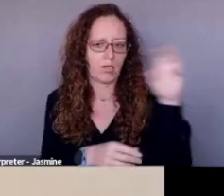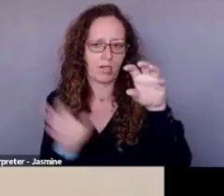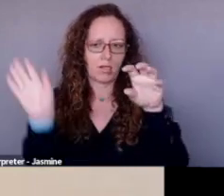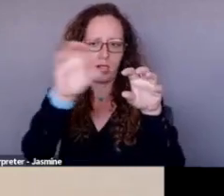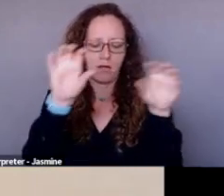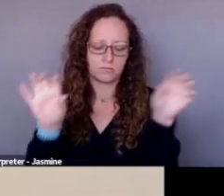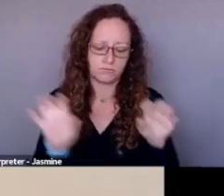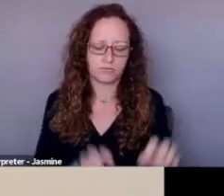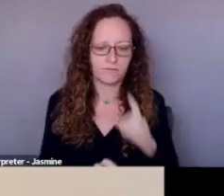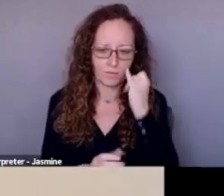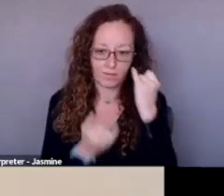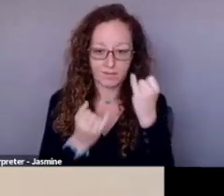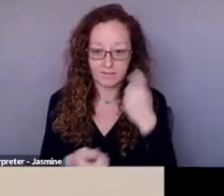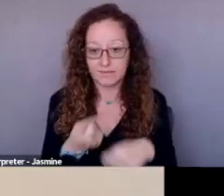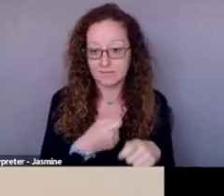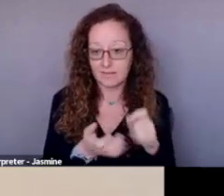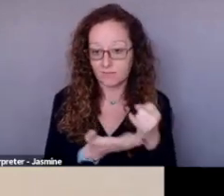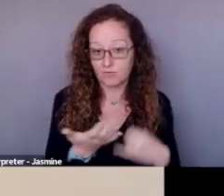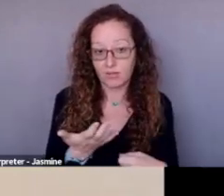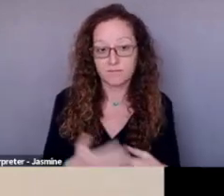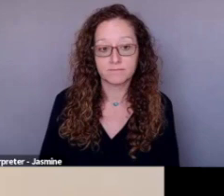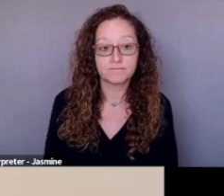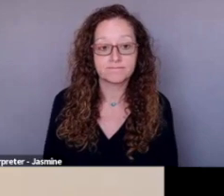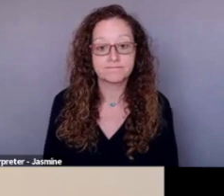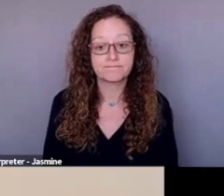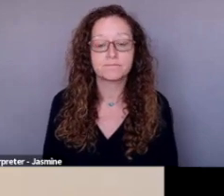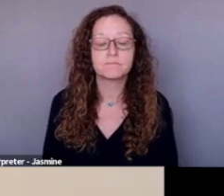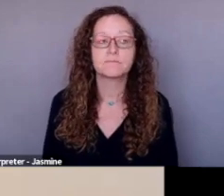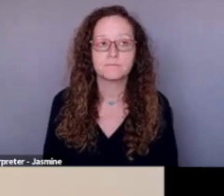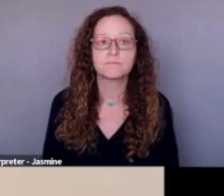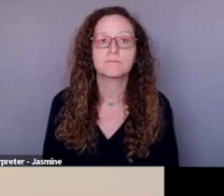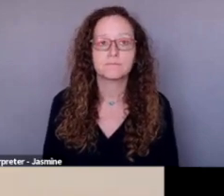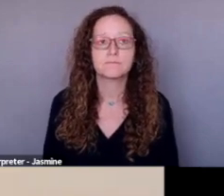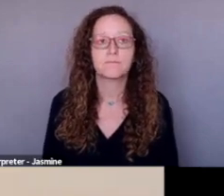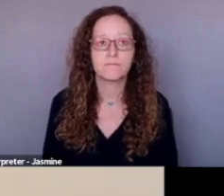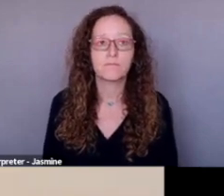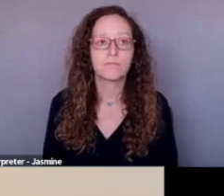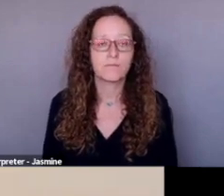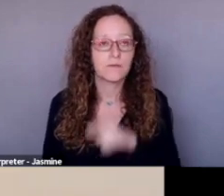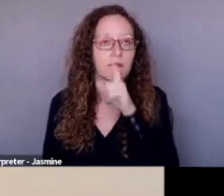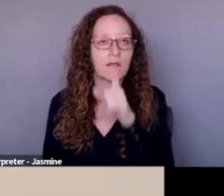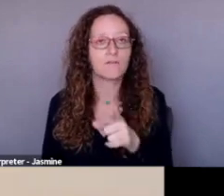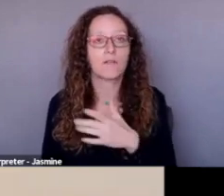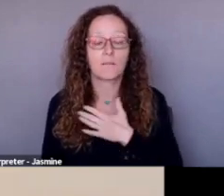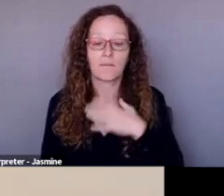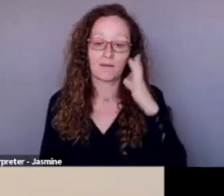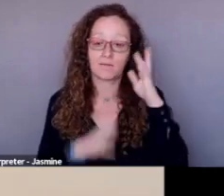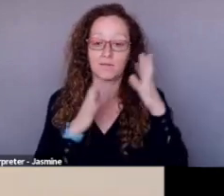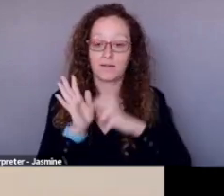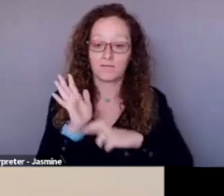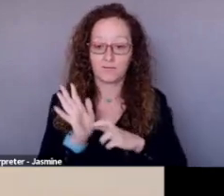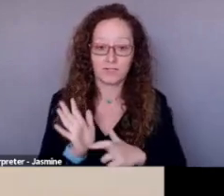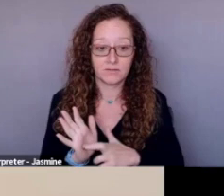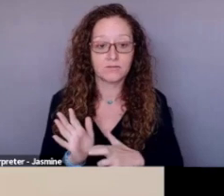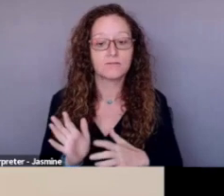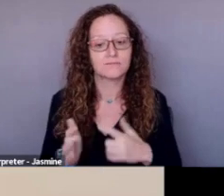drawing? So, actually, when I do my creative research, I